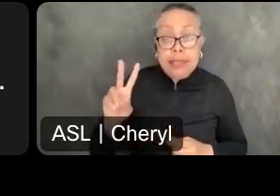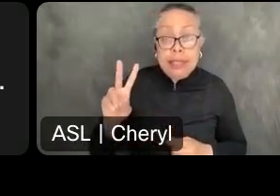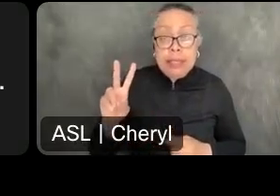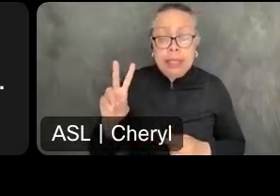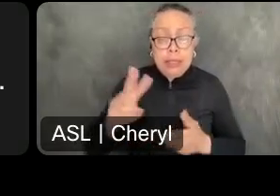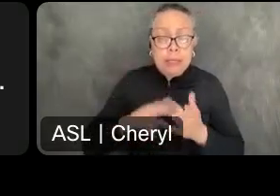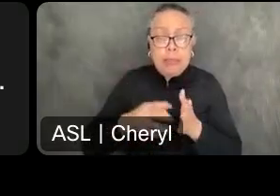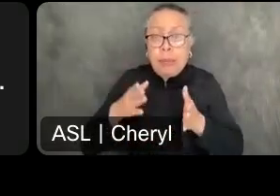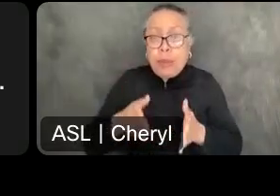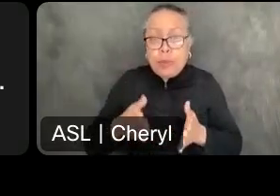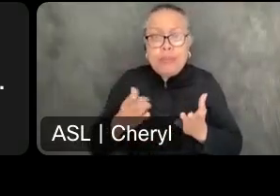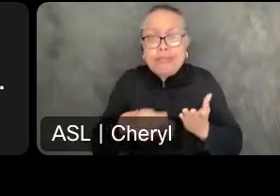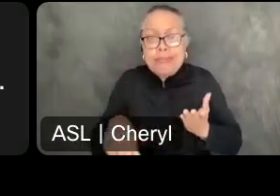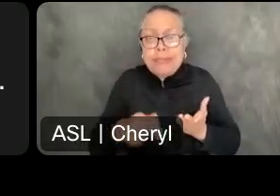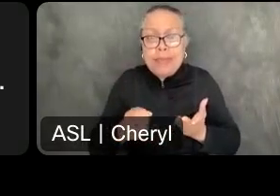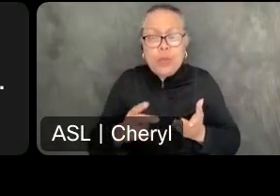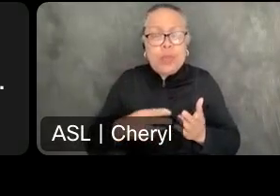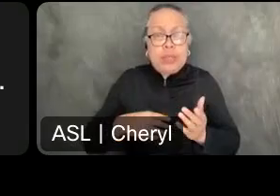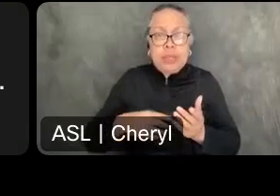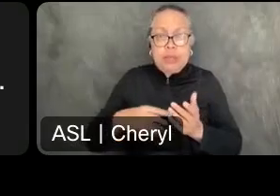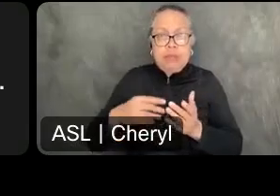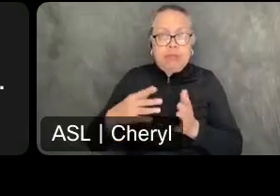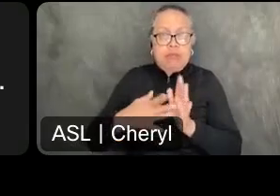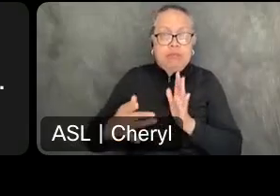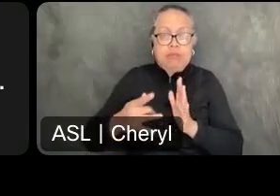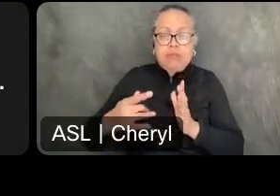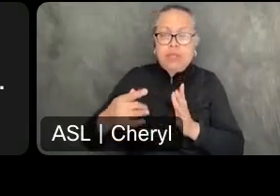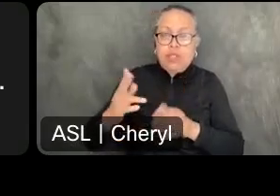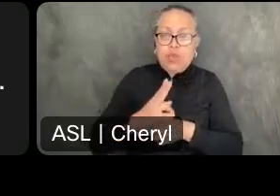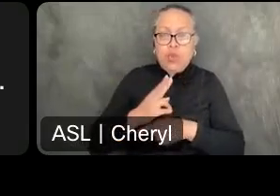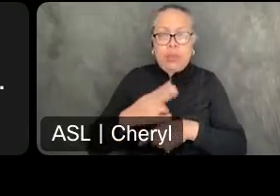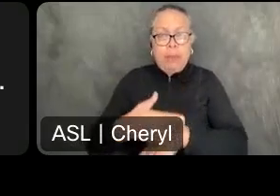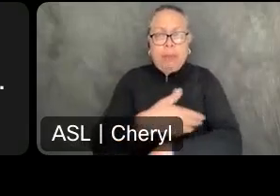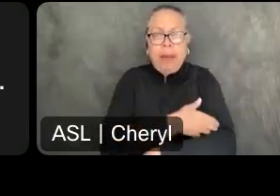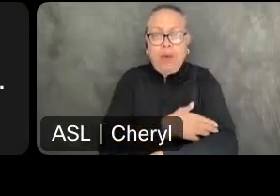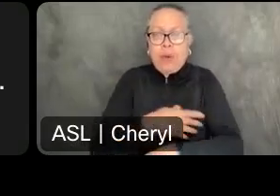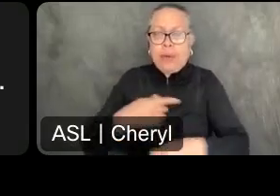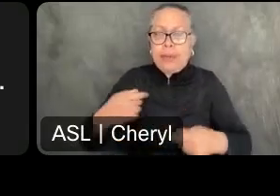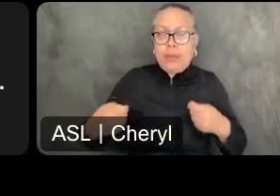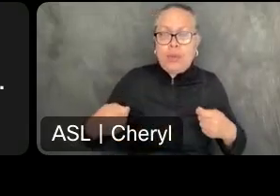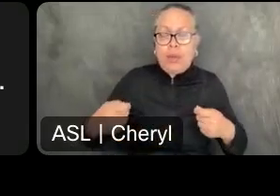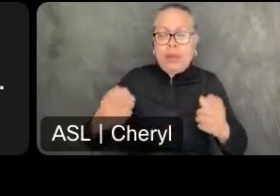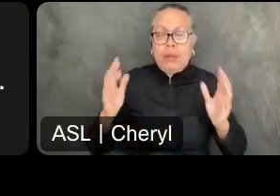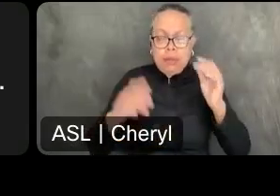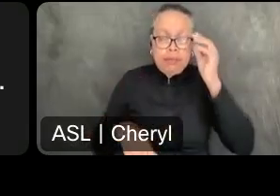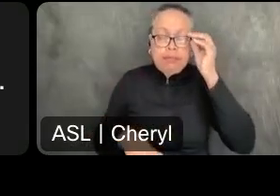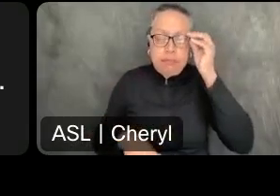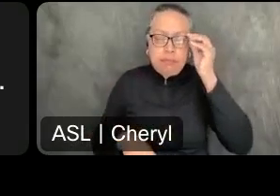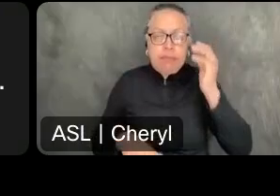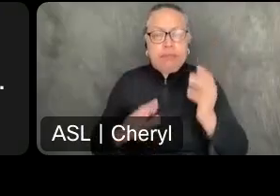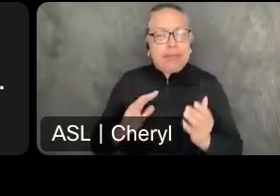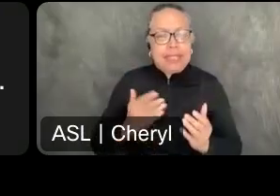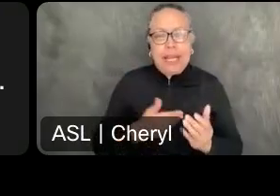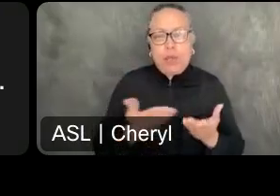person is exerting power and control over us. And so our services cannot